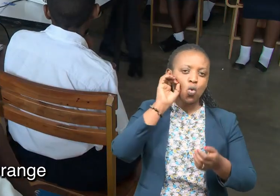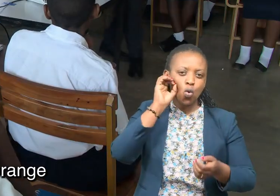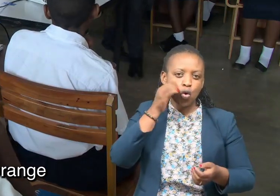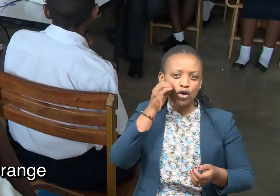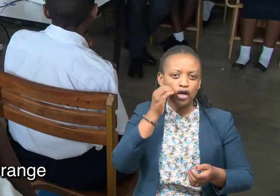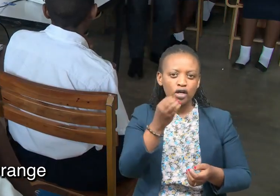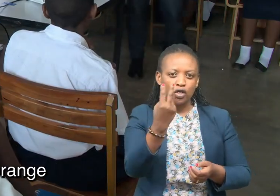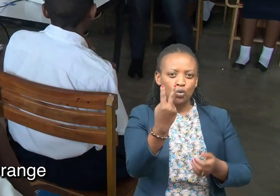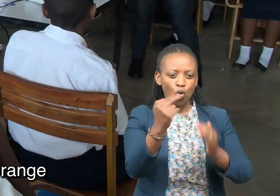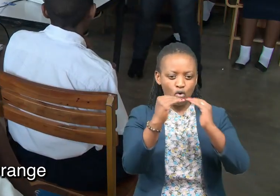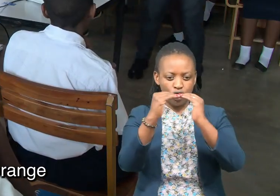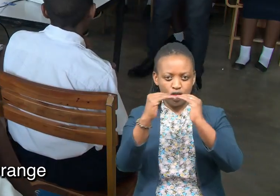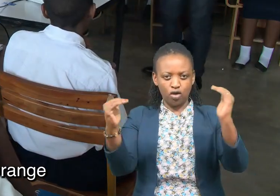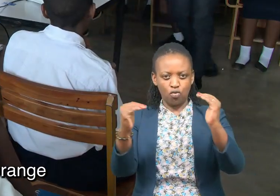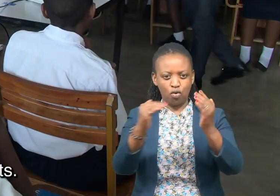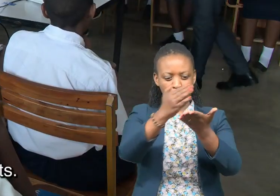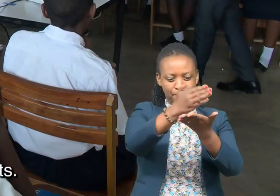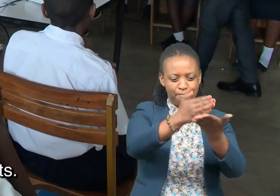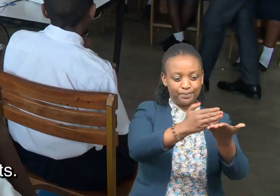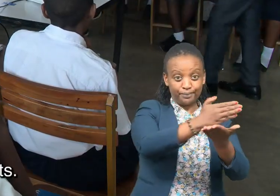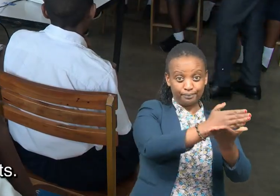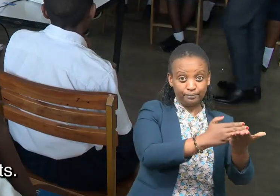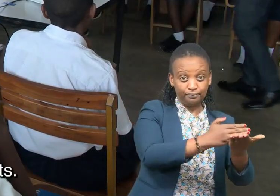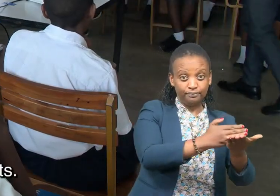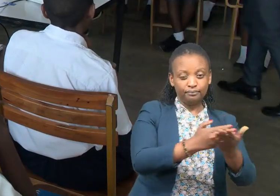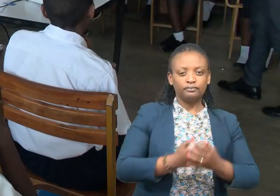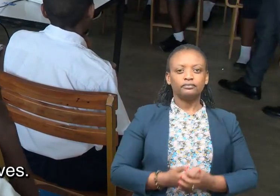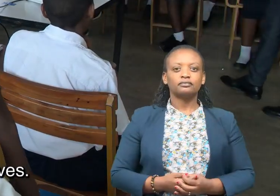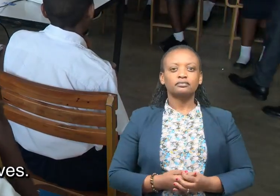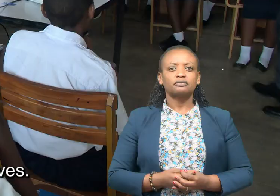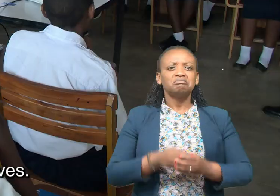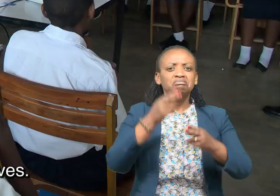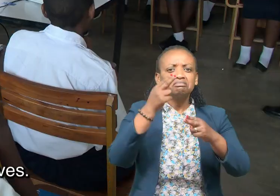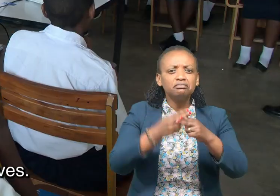When you divide an orange into 2 equal parts,